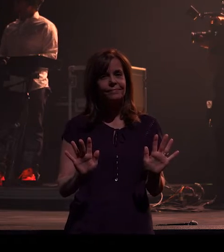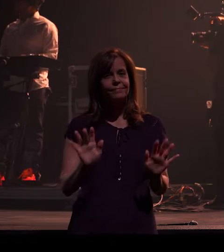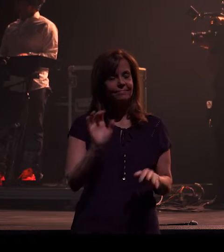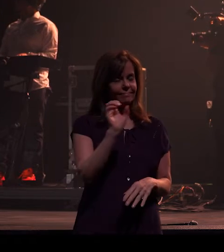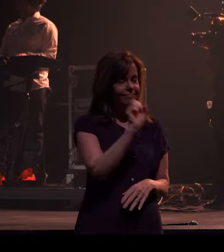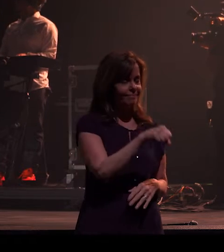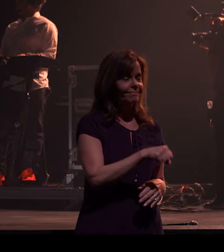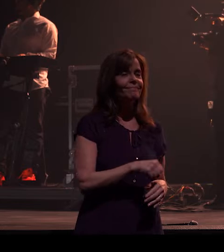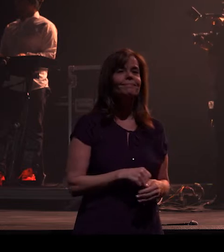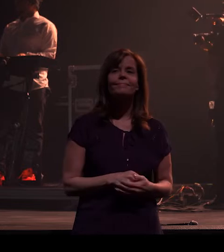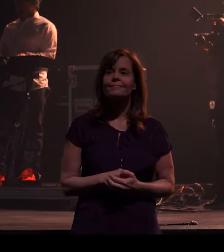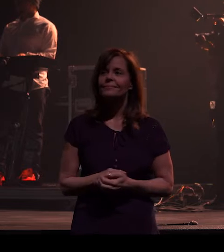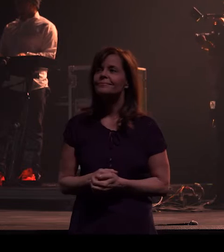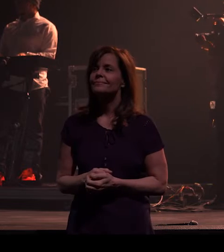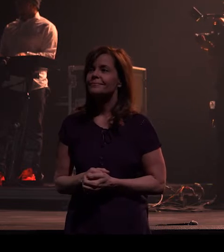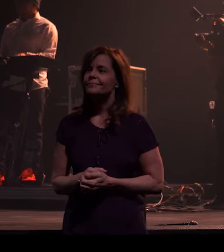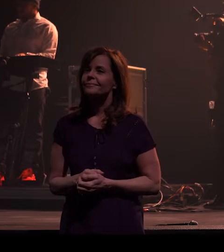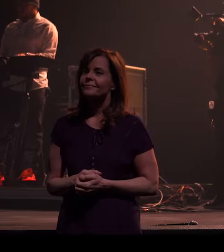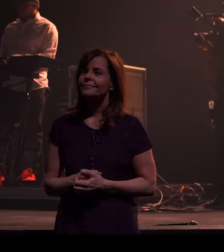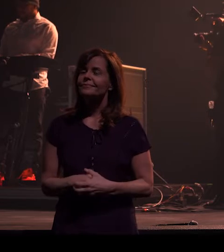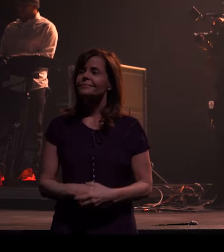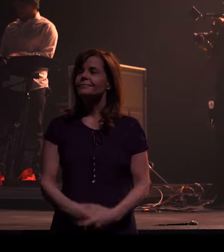Yes, it is.